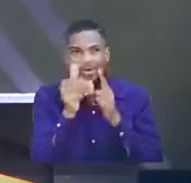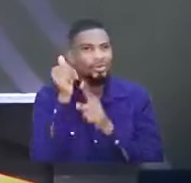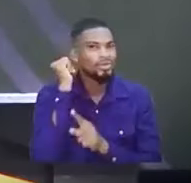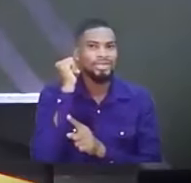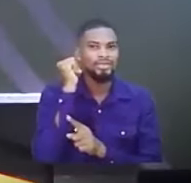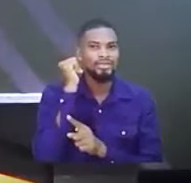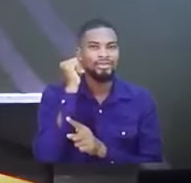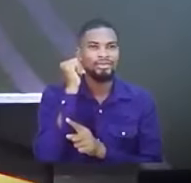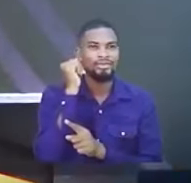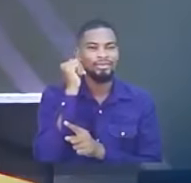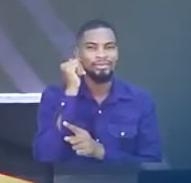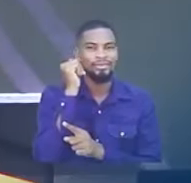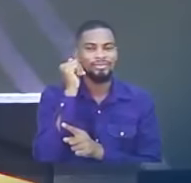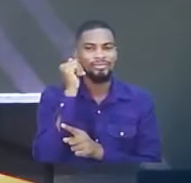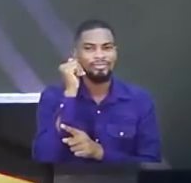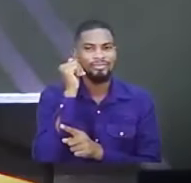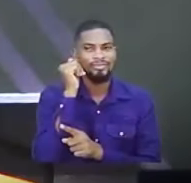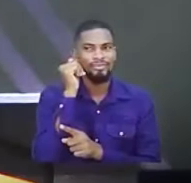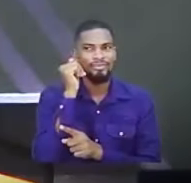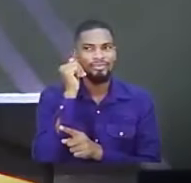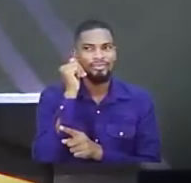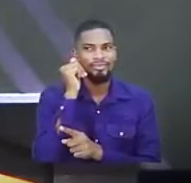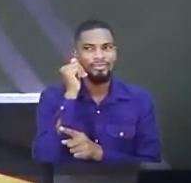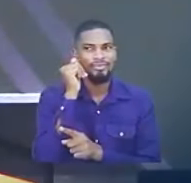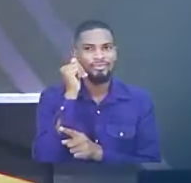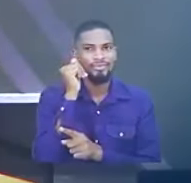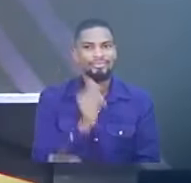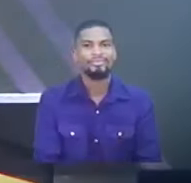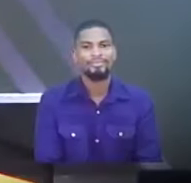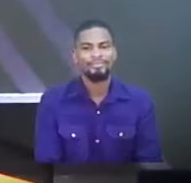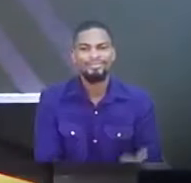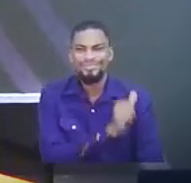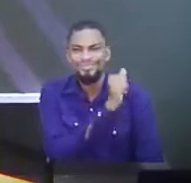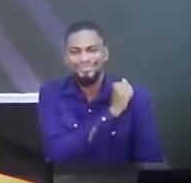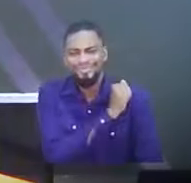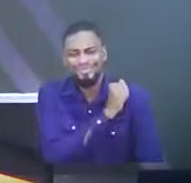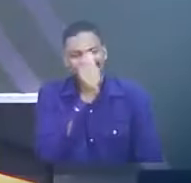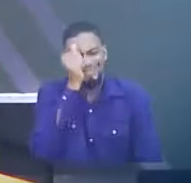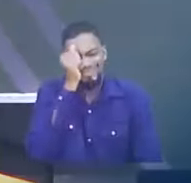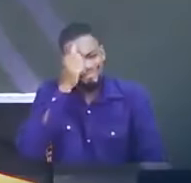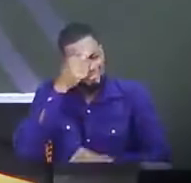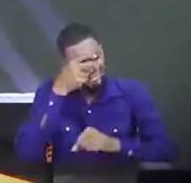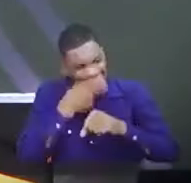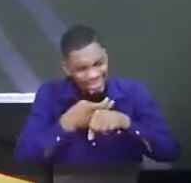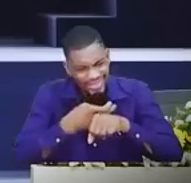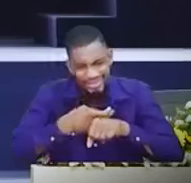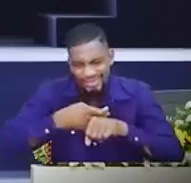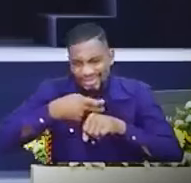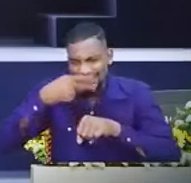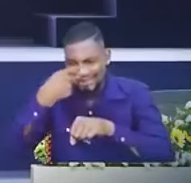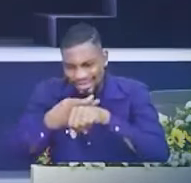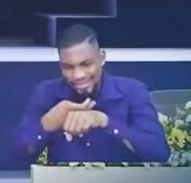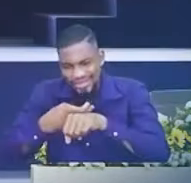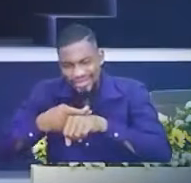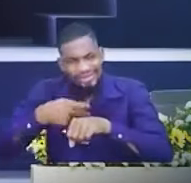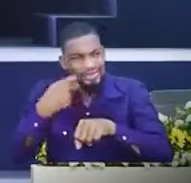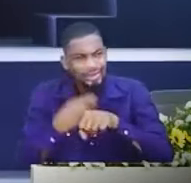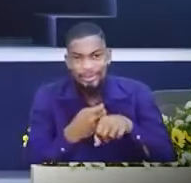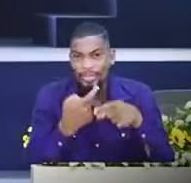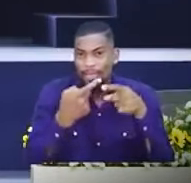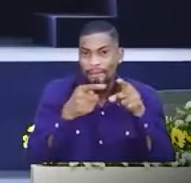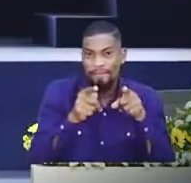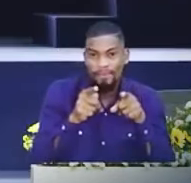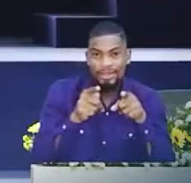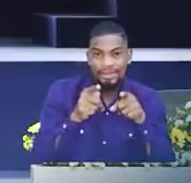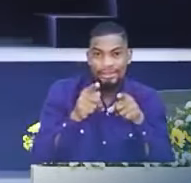he thought it hard to do anything to her. She was a virgin, and it seemed impossible